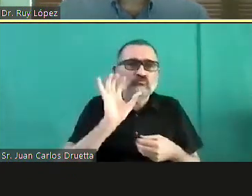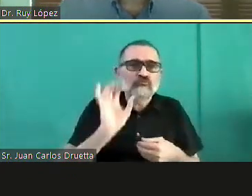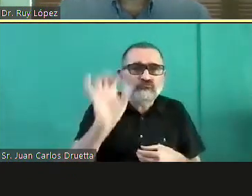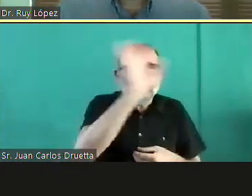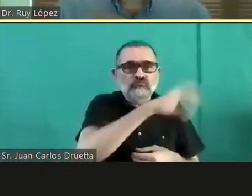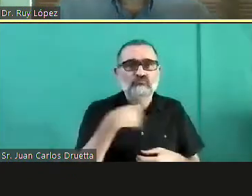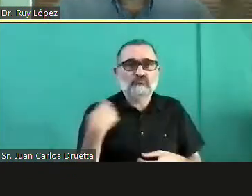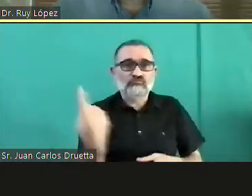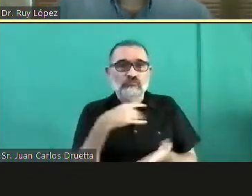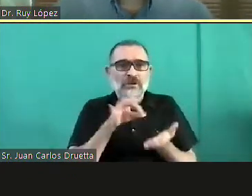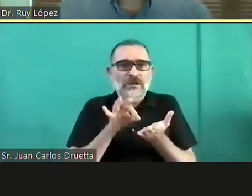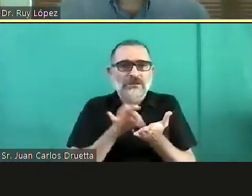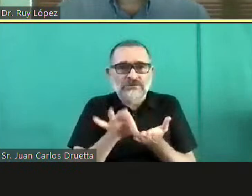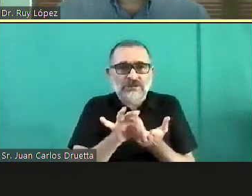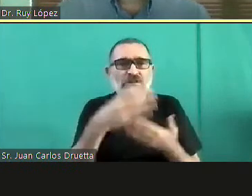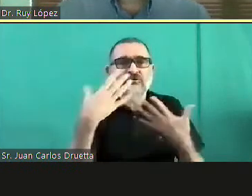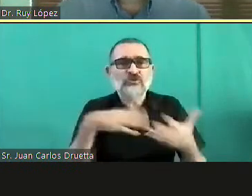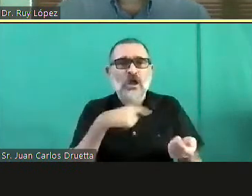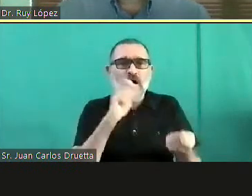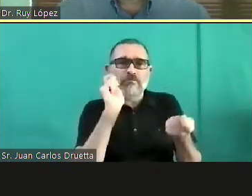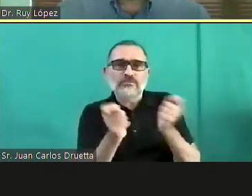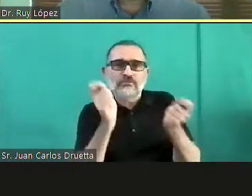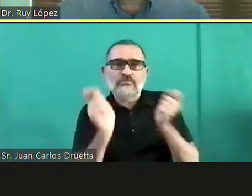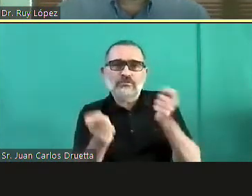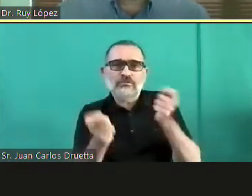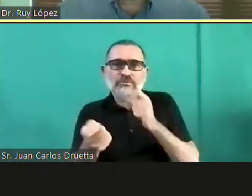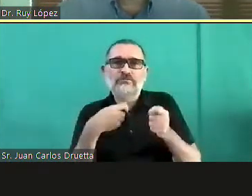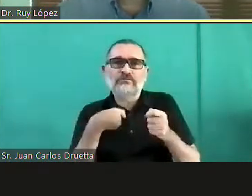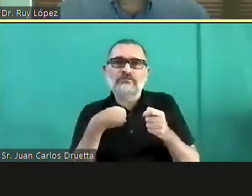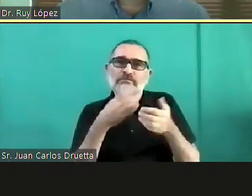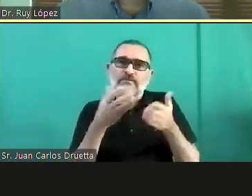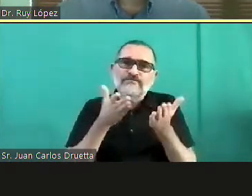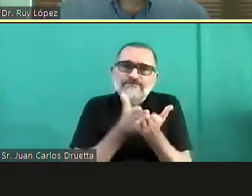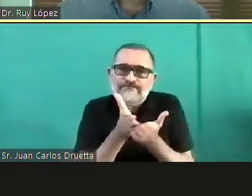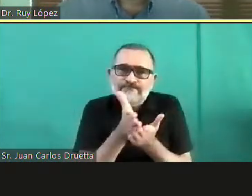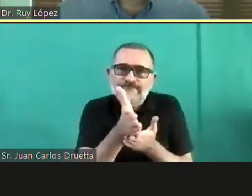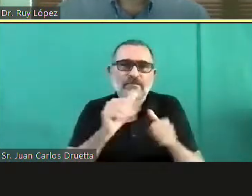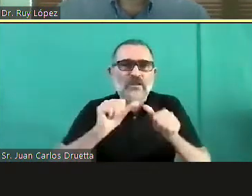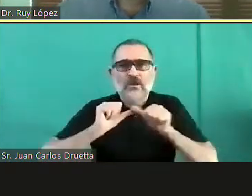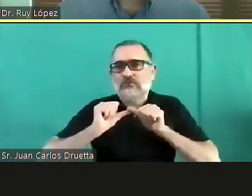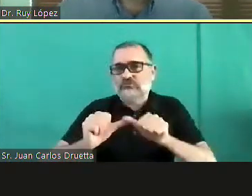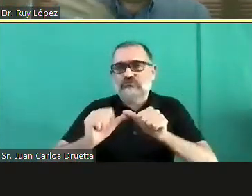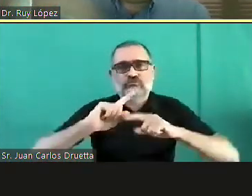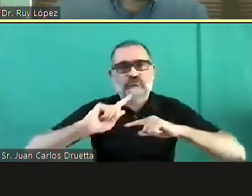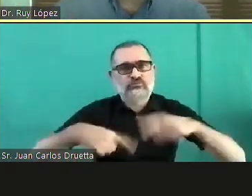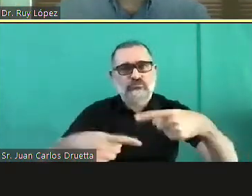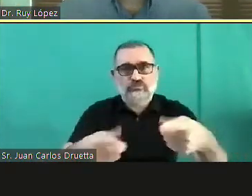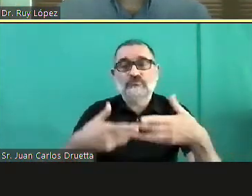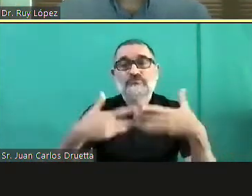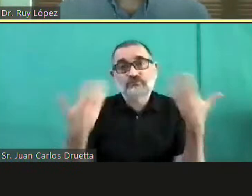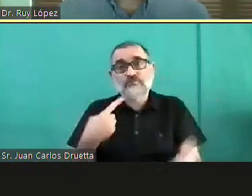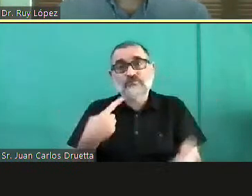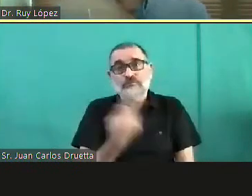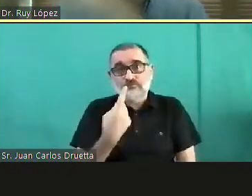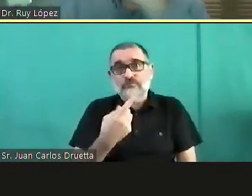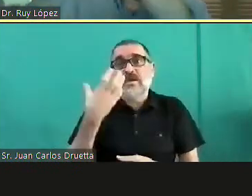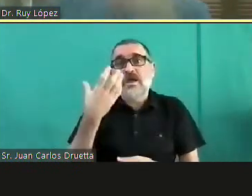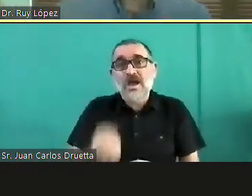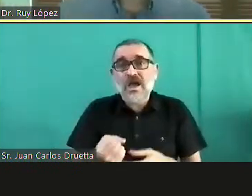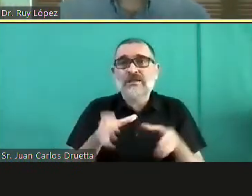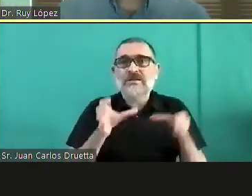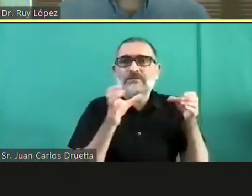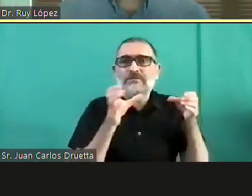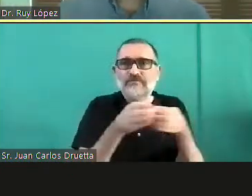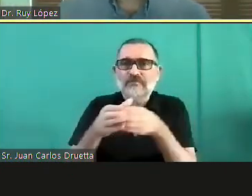health sector. In Mexico, as is true in many of the countries of the region, we have our health system that is